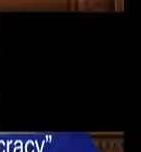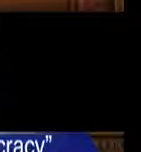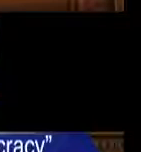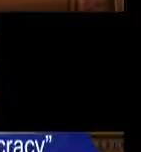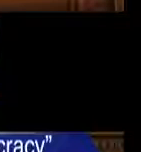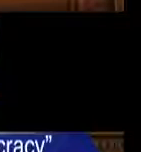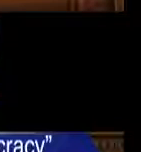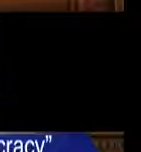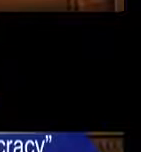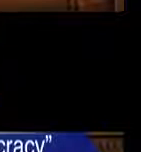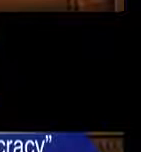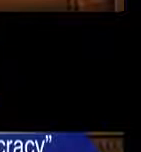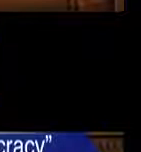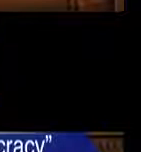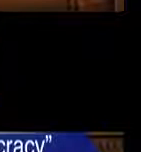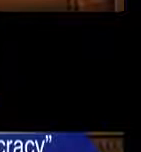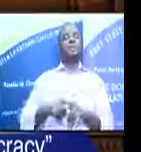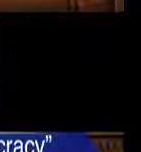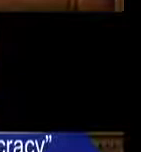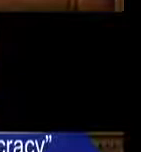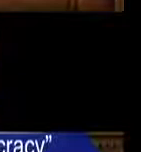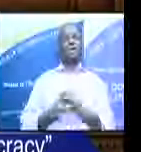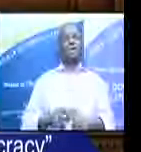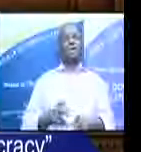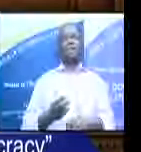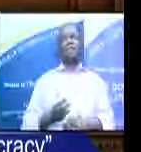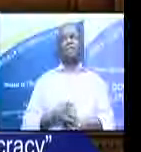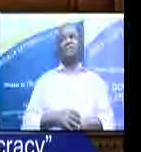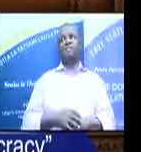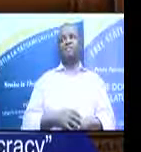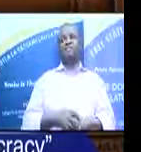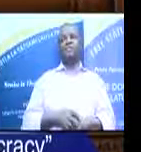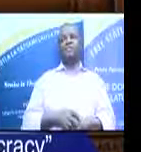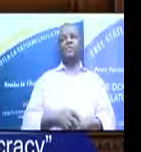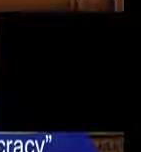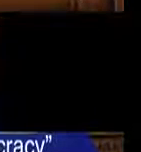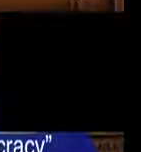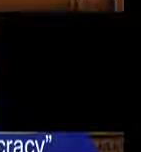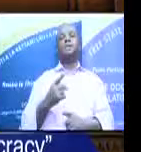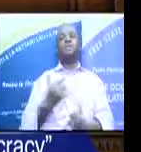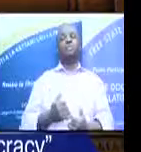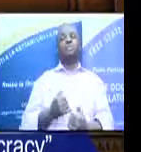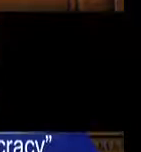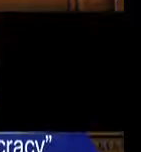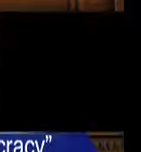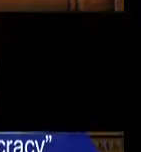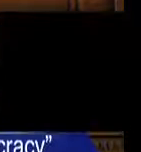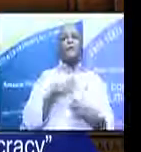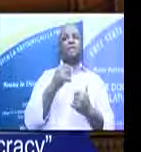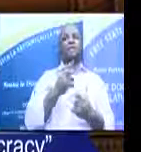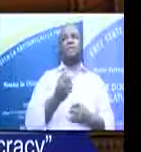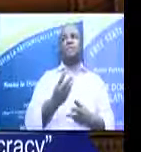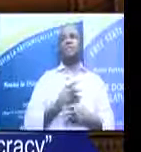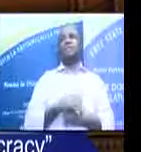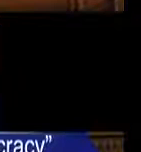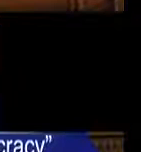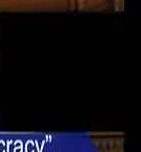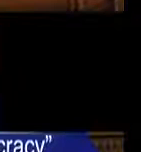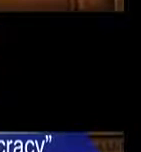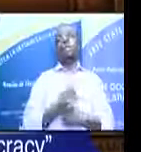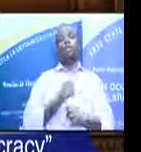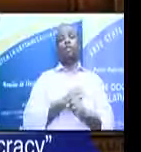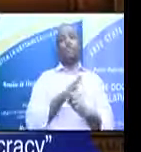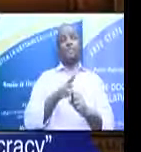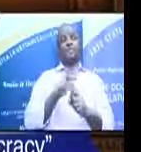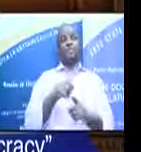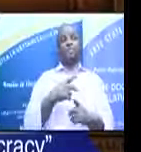people during the most difficult and devastating period ever in the life of humanity, the pandemic